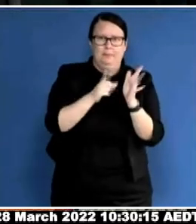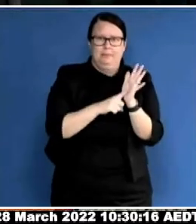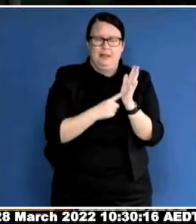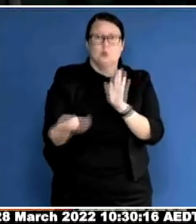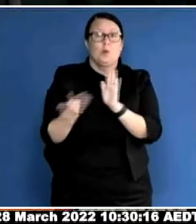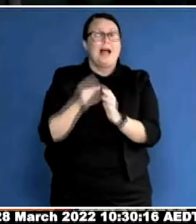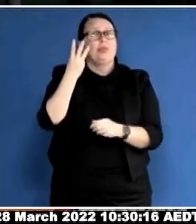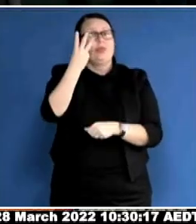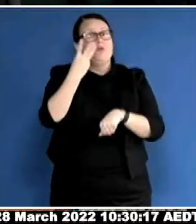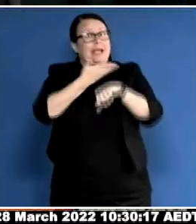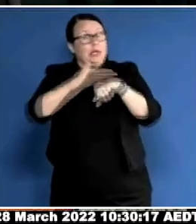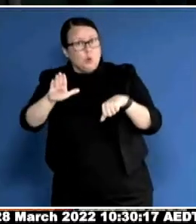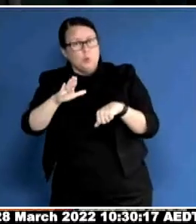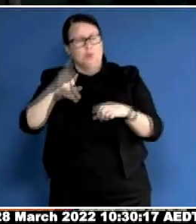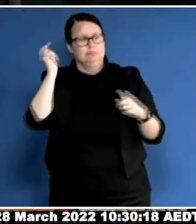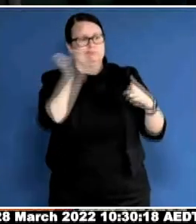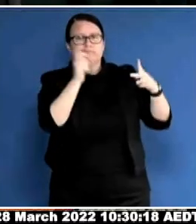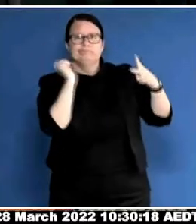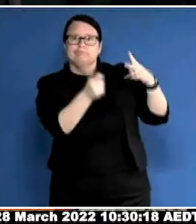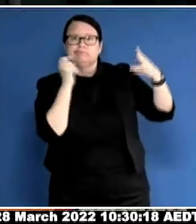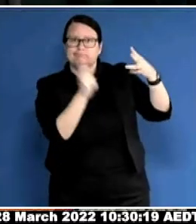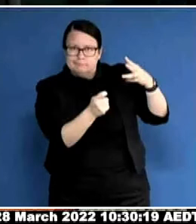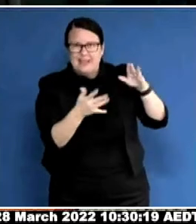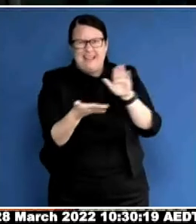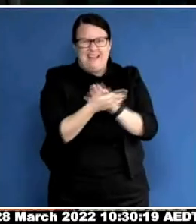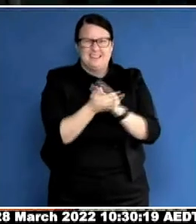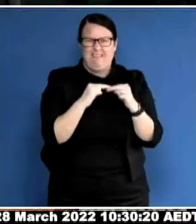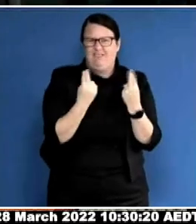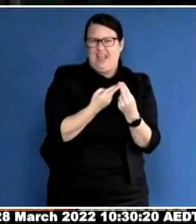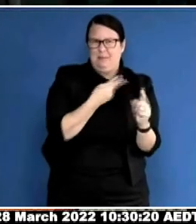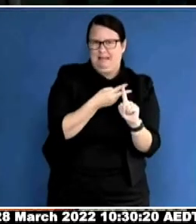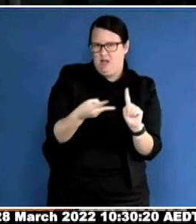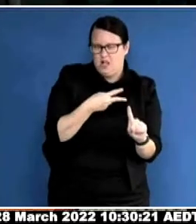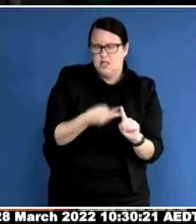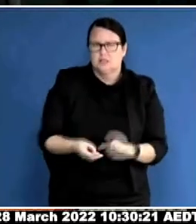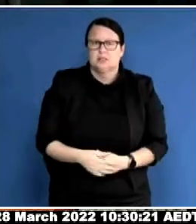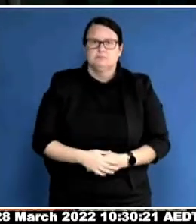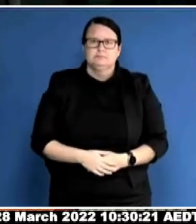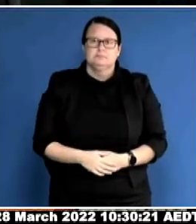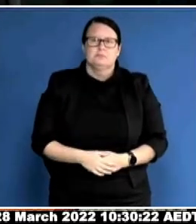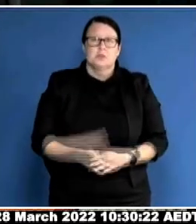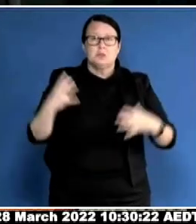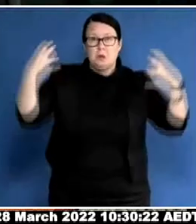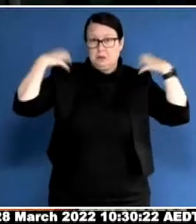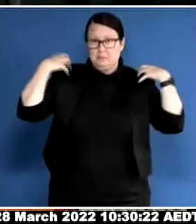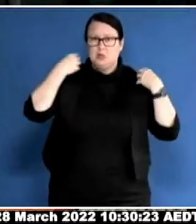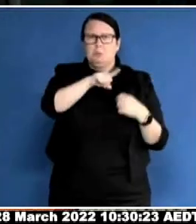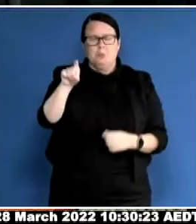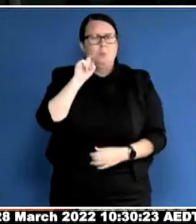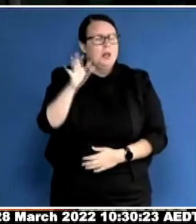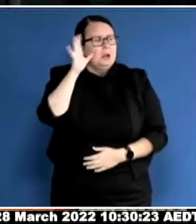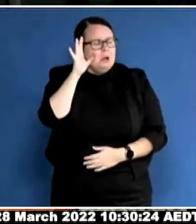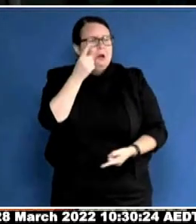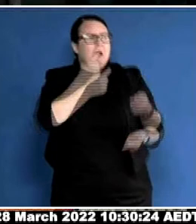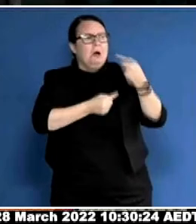to domestic and family violence. Commissioners, you'll have an opportunity on Friday to hear from the CEO of Tasmania